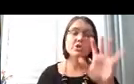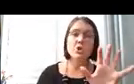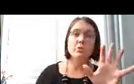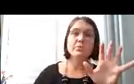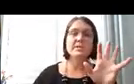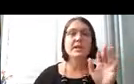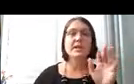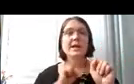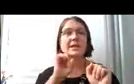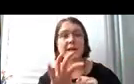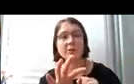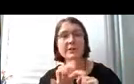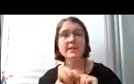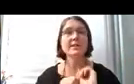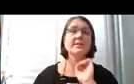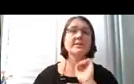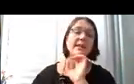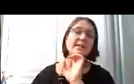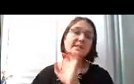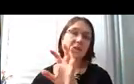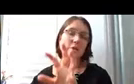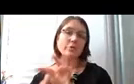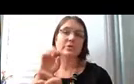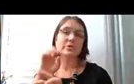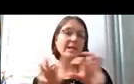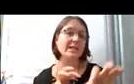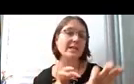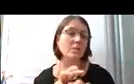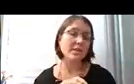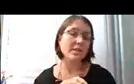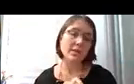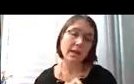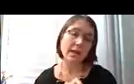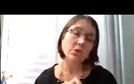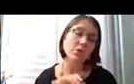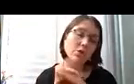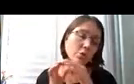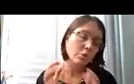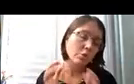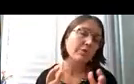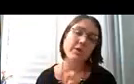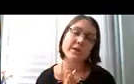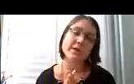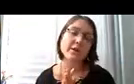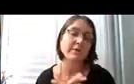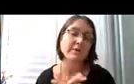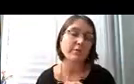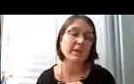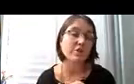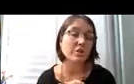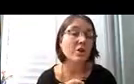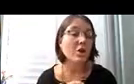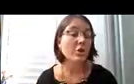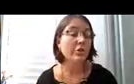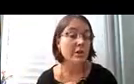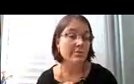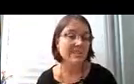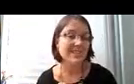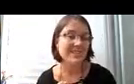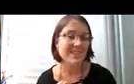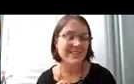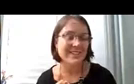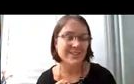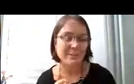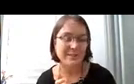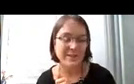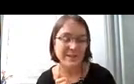at jobs, the salaries and the skills that are needed within there. And you can also find further information on our